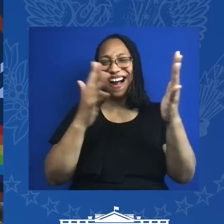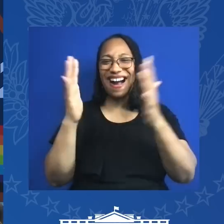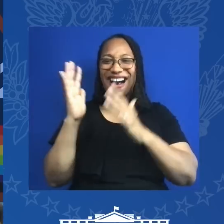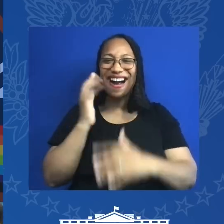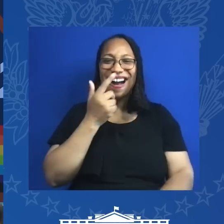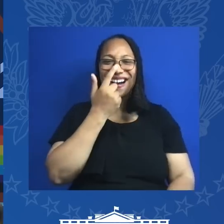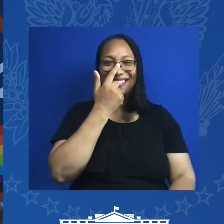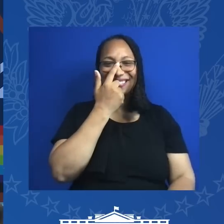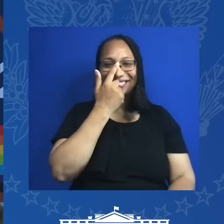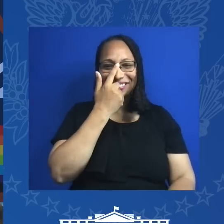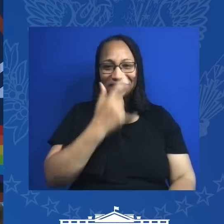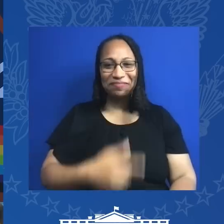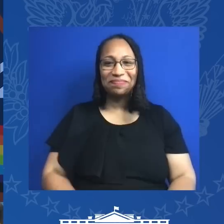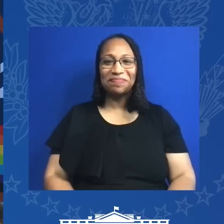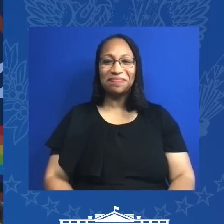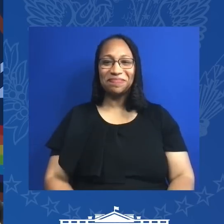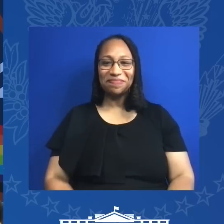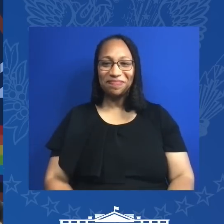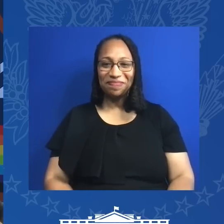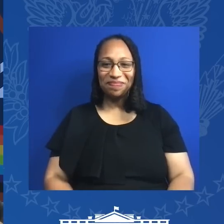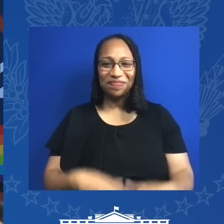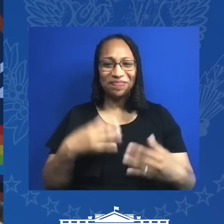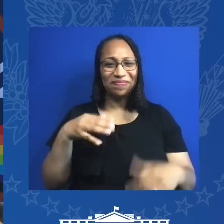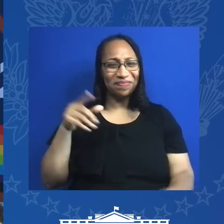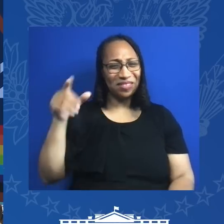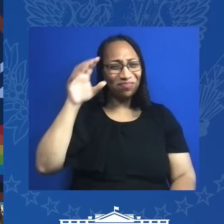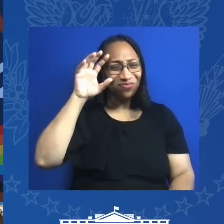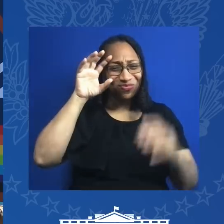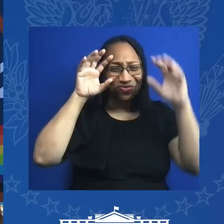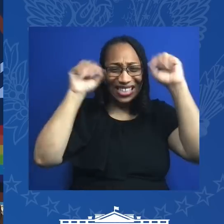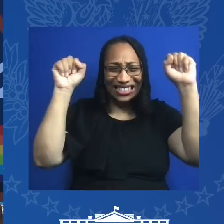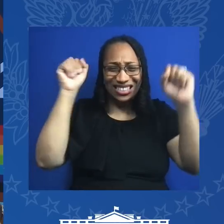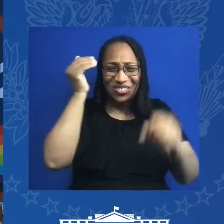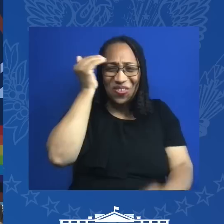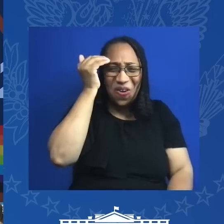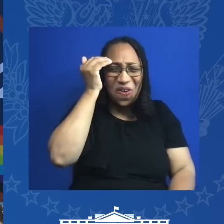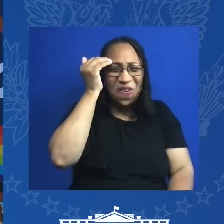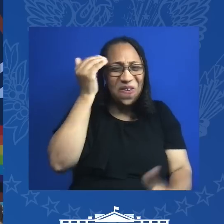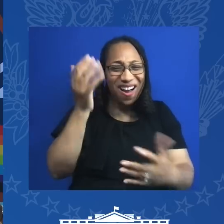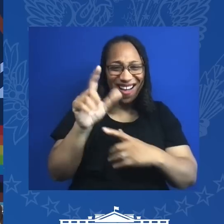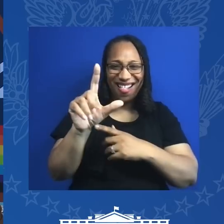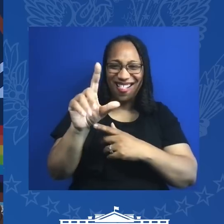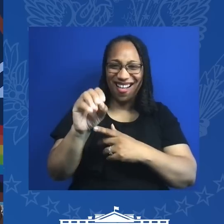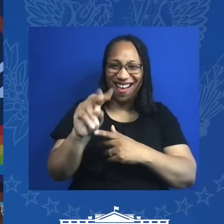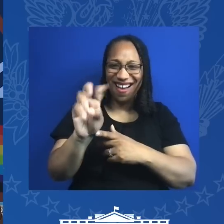And knows that love makes a family.